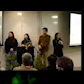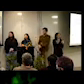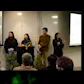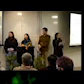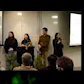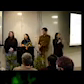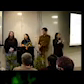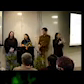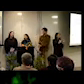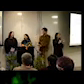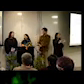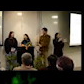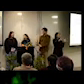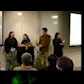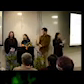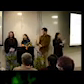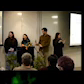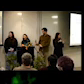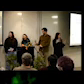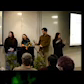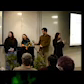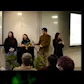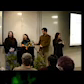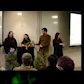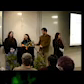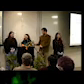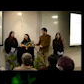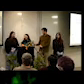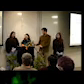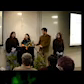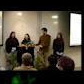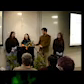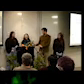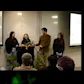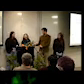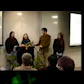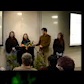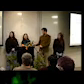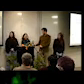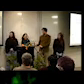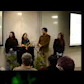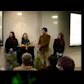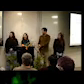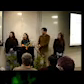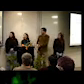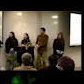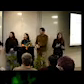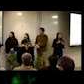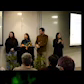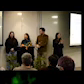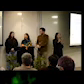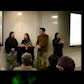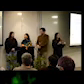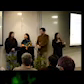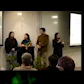with cannabis? If that's relevant, otherwise we can go to the next one. I can answer that. So doing a PhD in